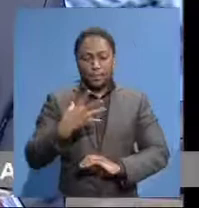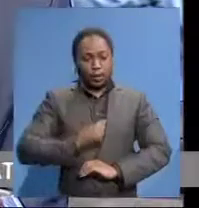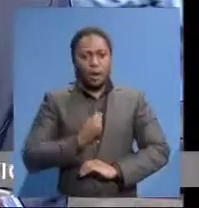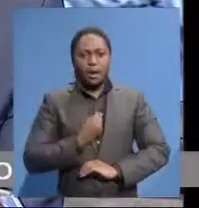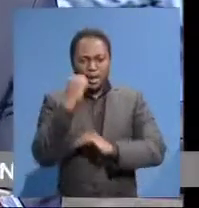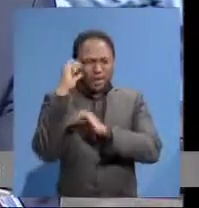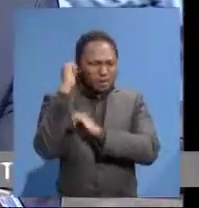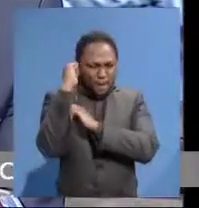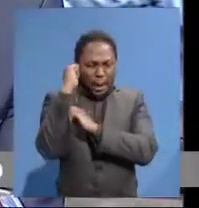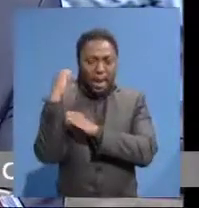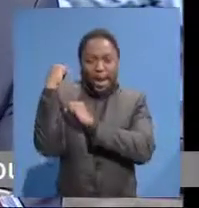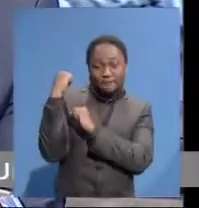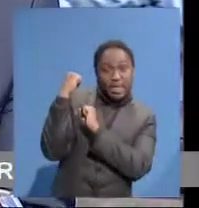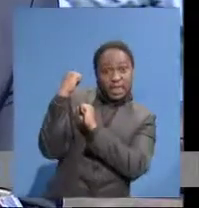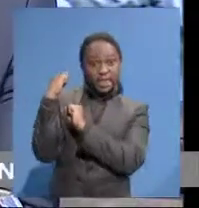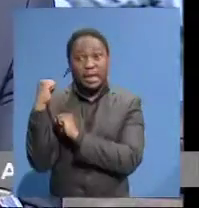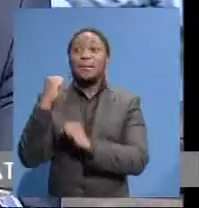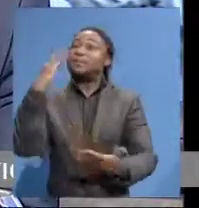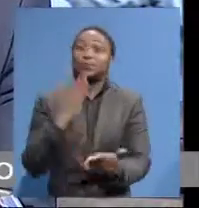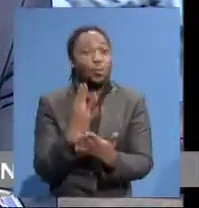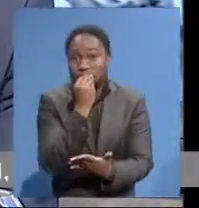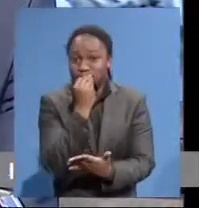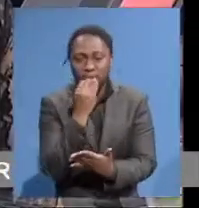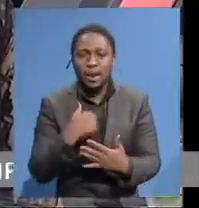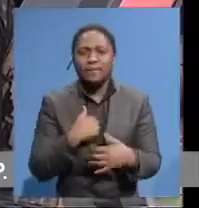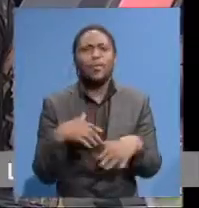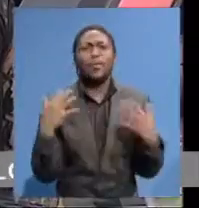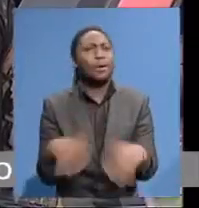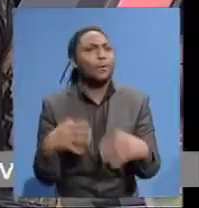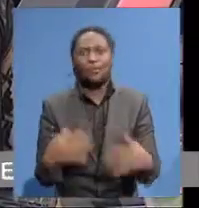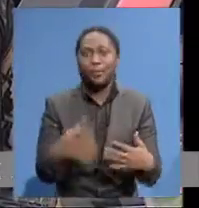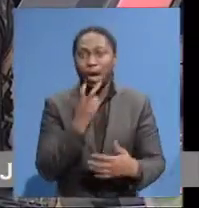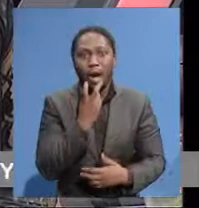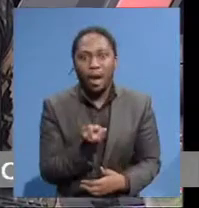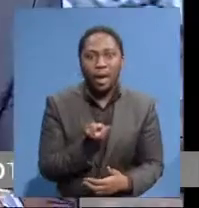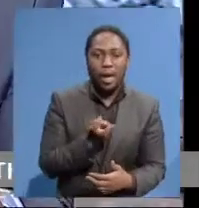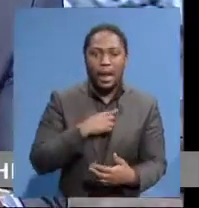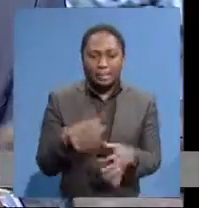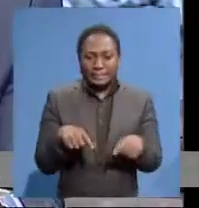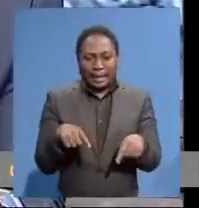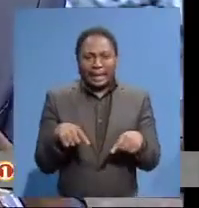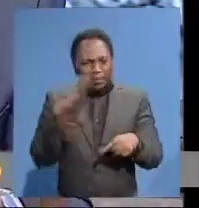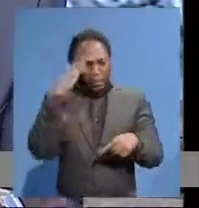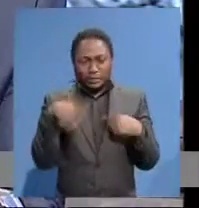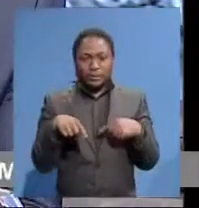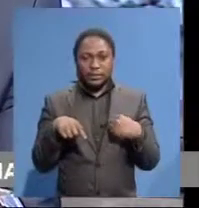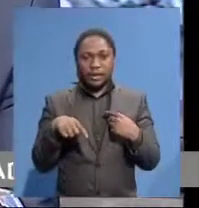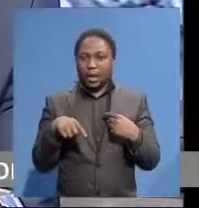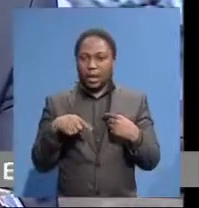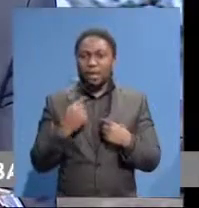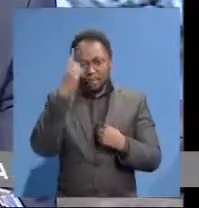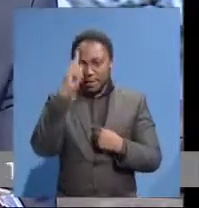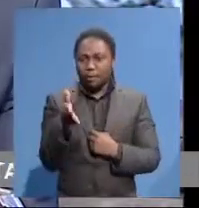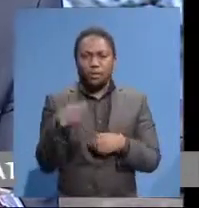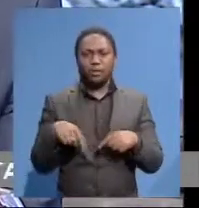eats because this camera is too heavy for him. For me, it was like, wow. And I mean, I was just shaking. You just shake when you're around him